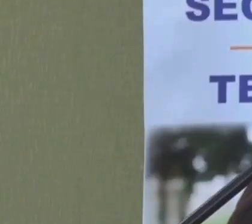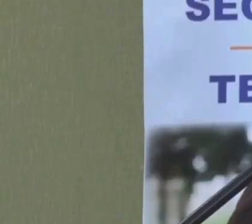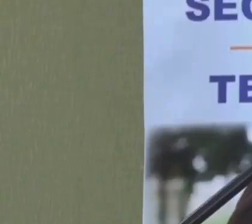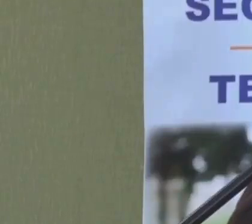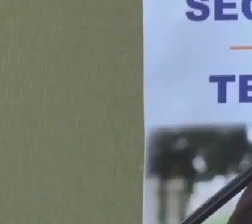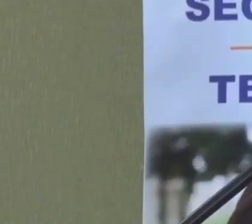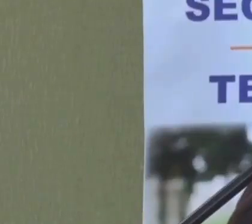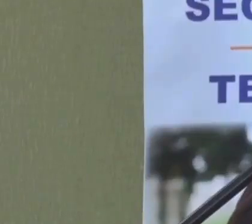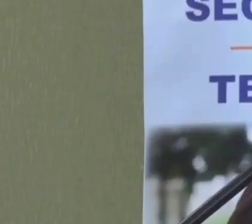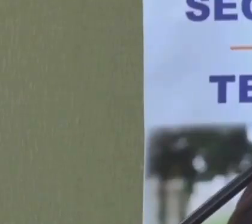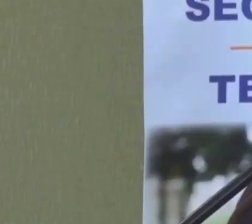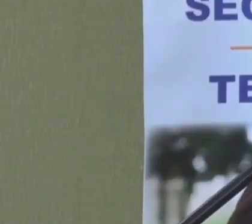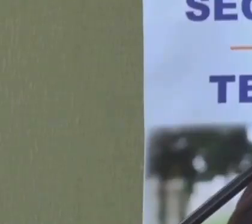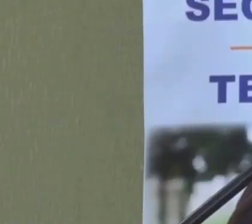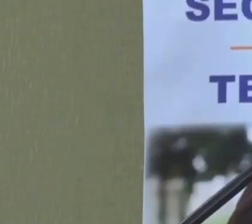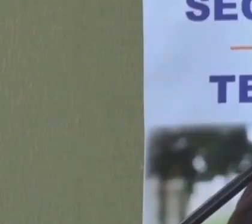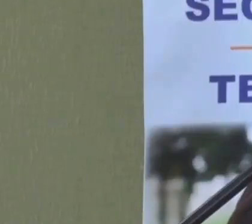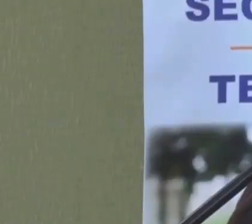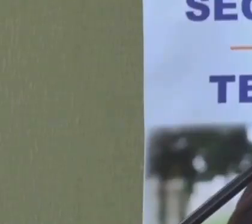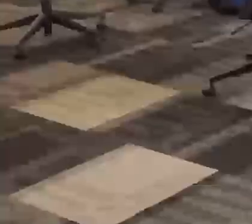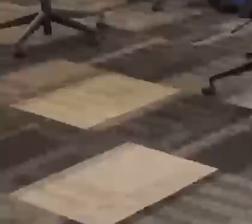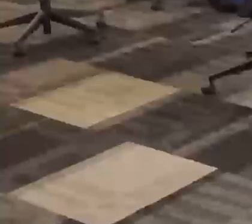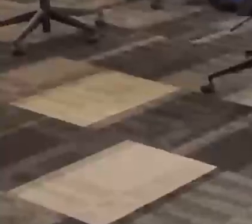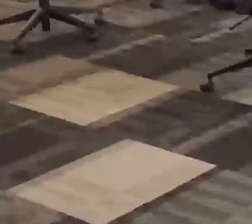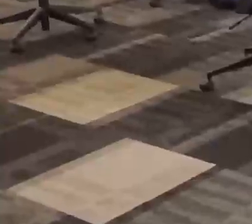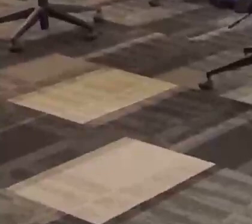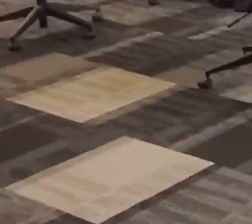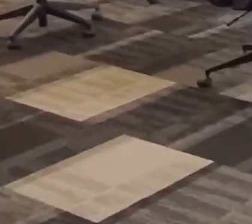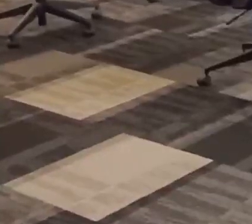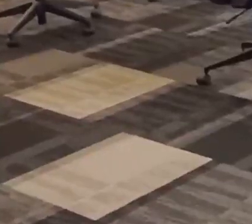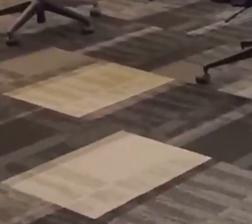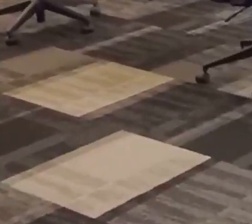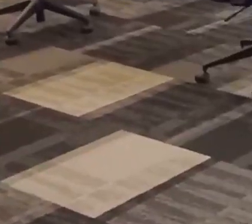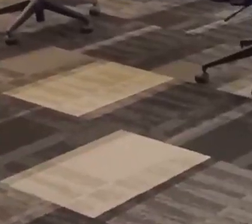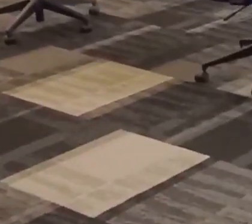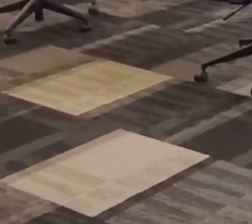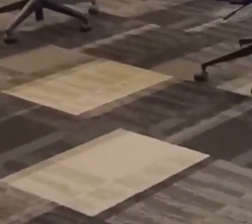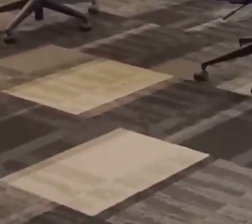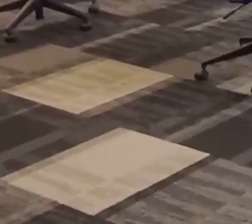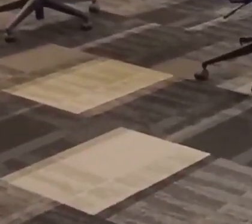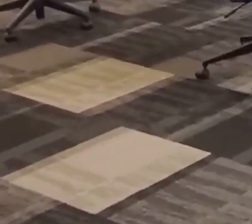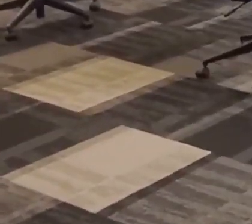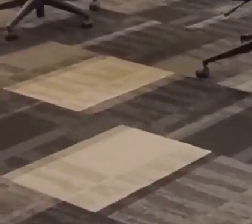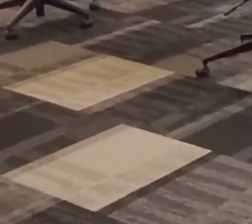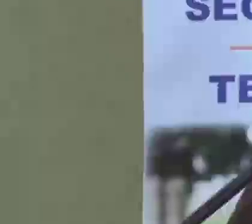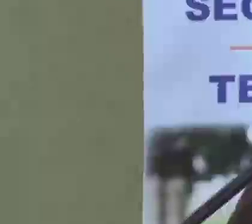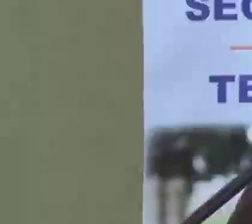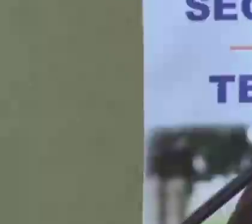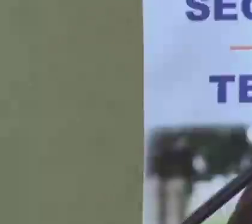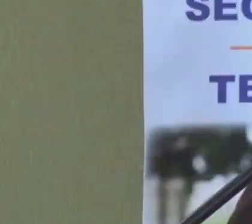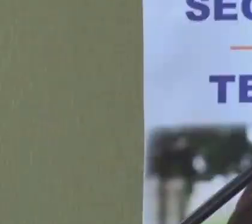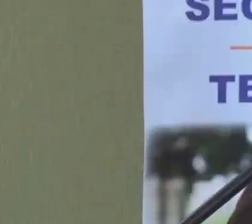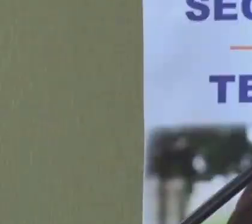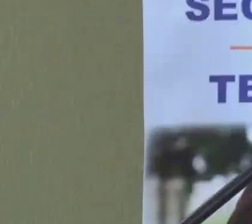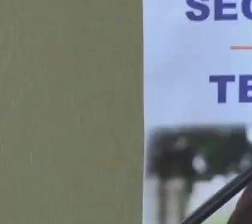little nuggets of gold that we can pull out of the experience. Corinne's book is one such positive.